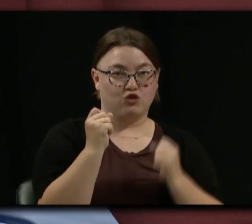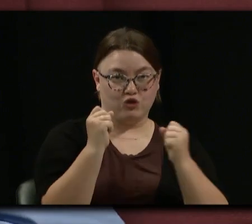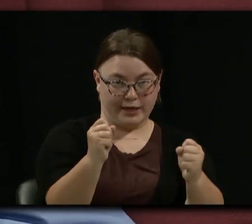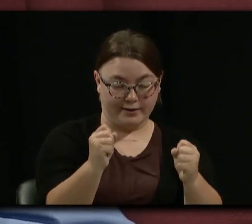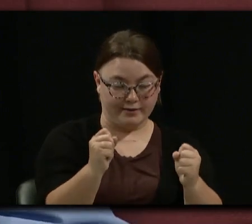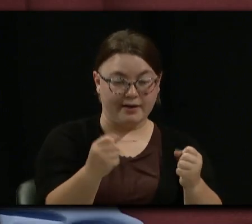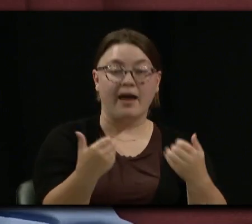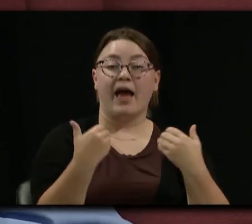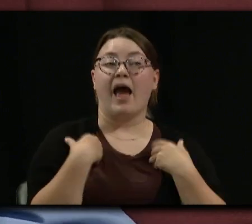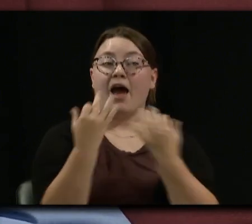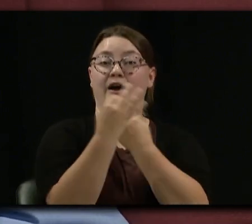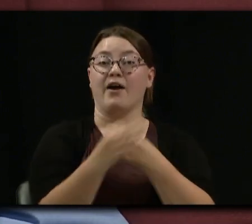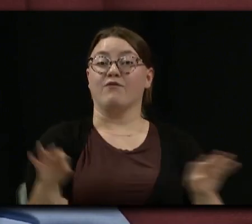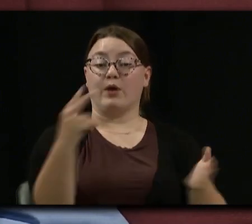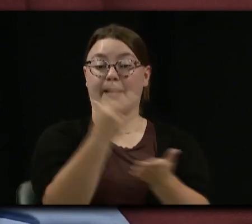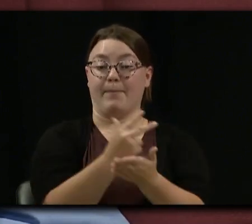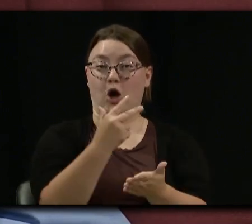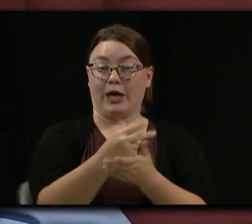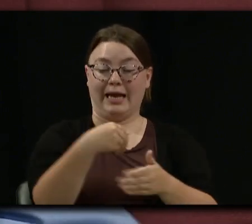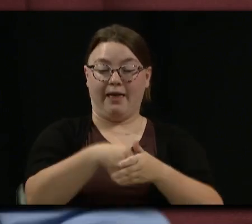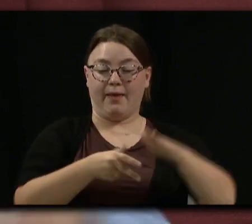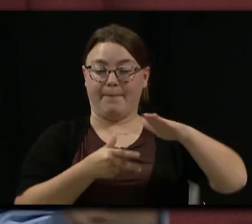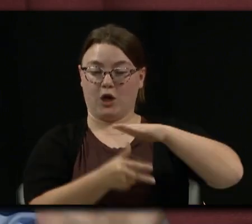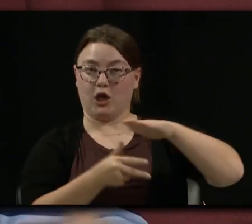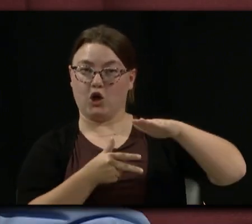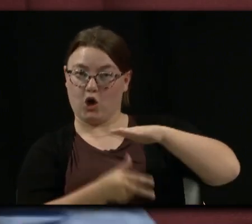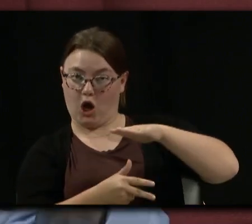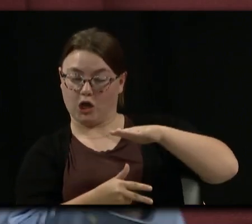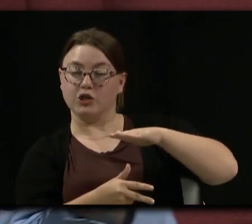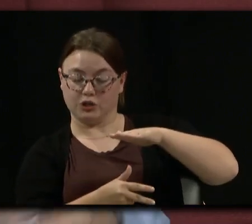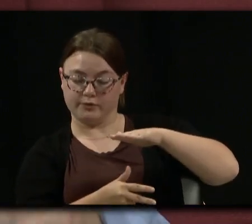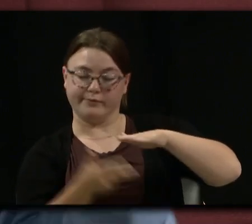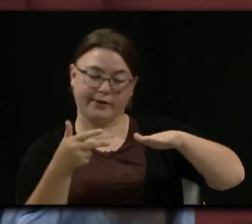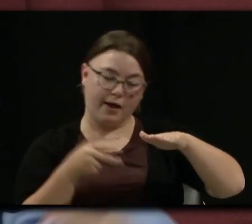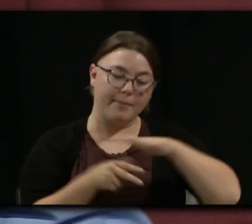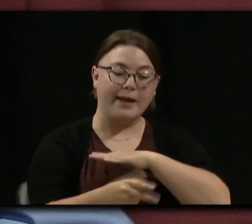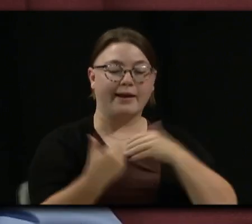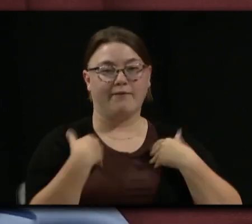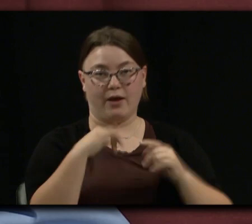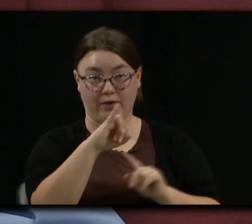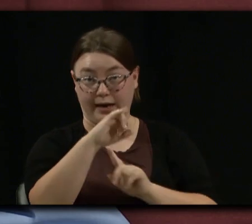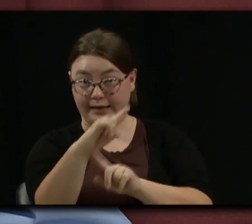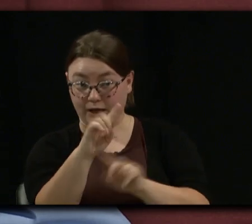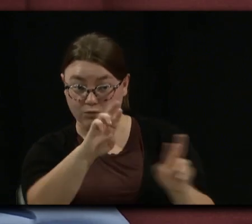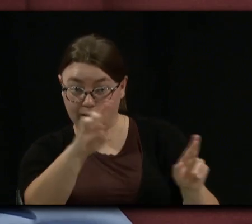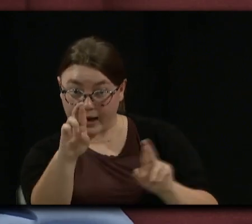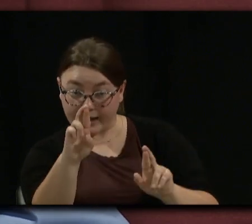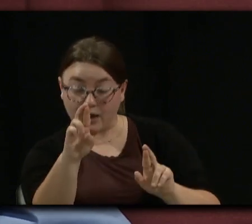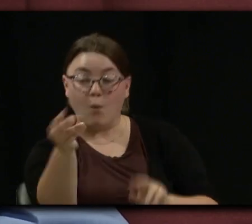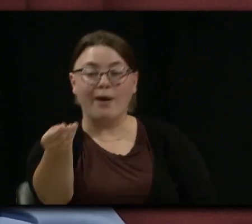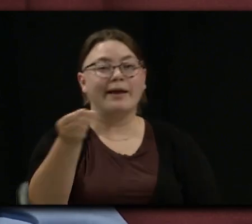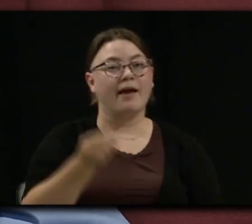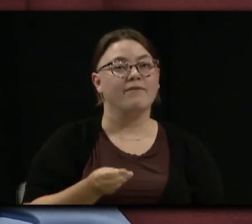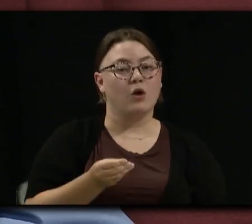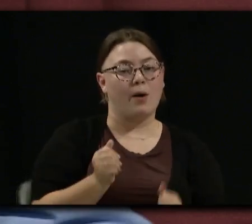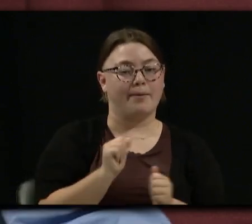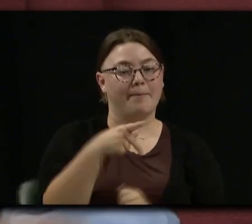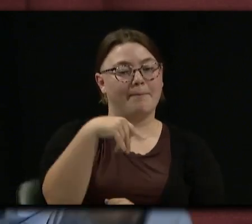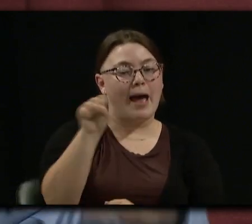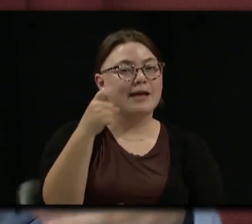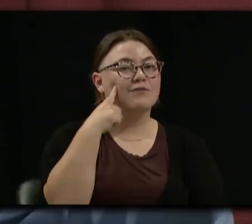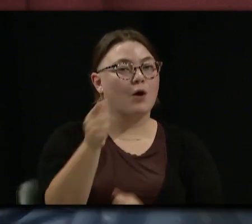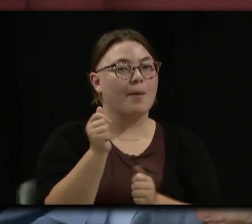the parking garage right there off of 2nd Street. You come right in. As long as you got your ID, we'll give you a parking pass and you'll be good to